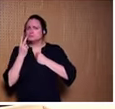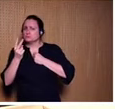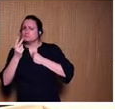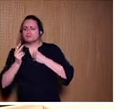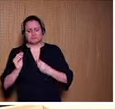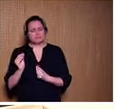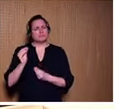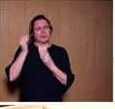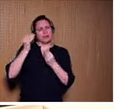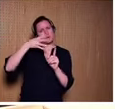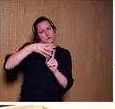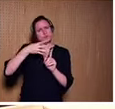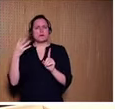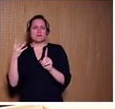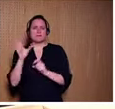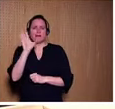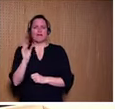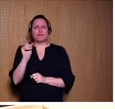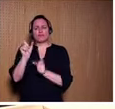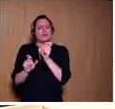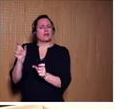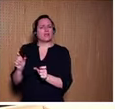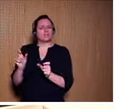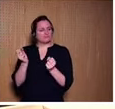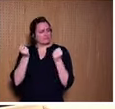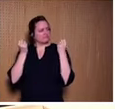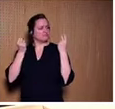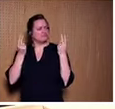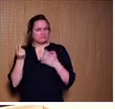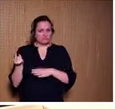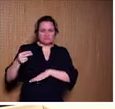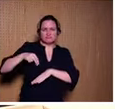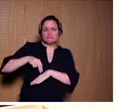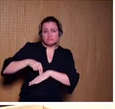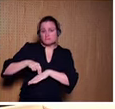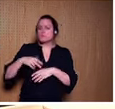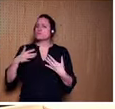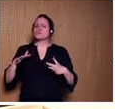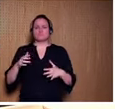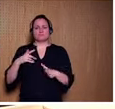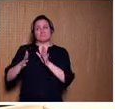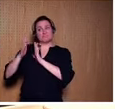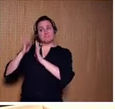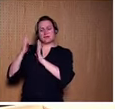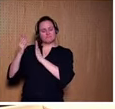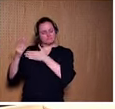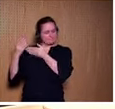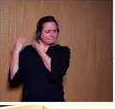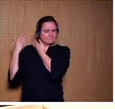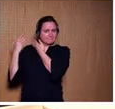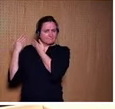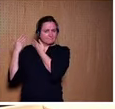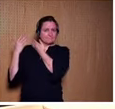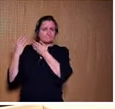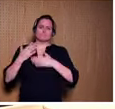before them are using their hands to create a future, recreate and erase past while enduring the harsh reality of